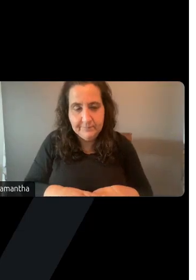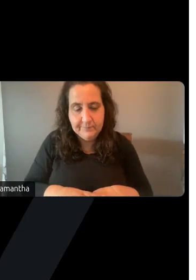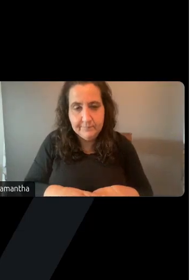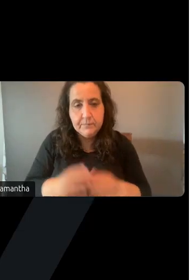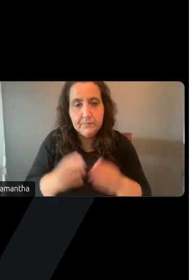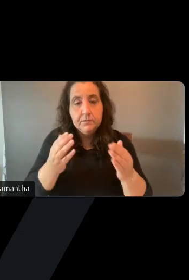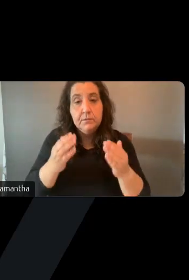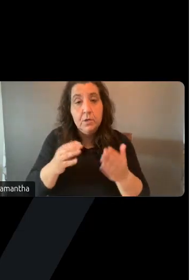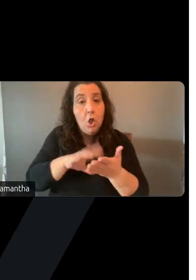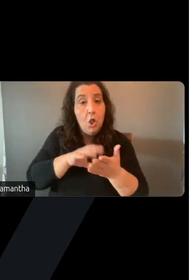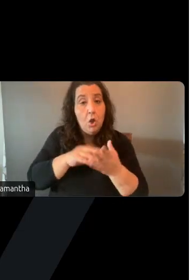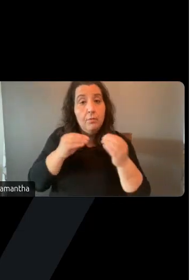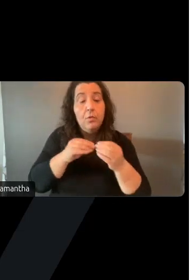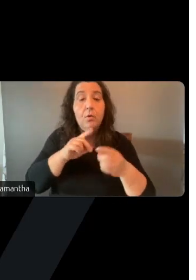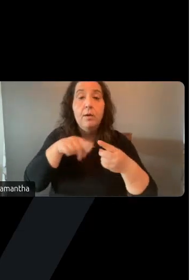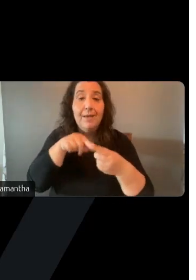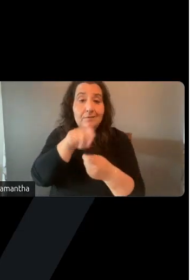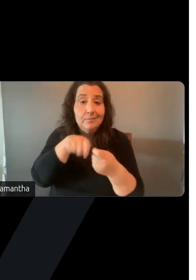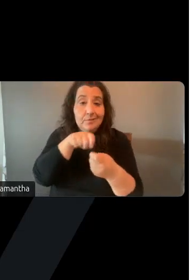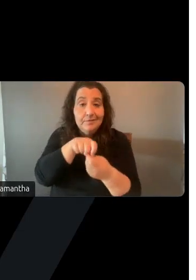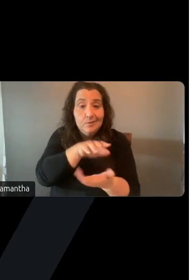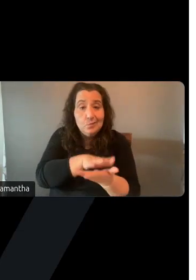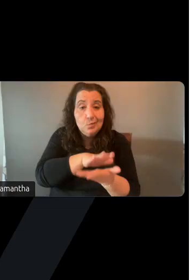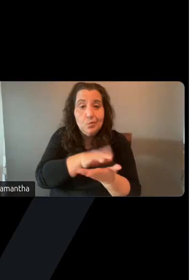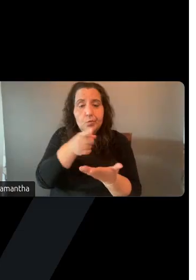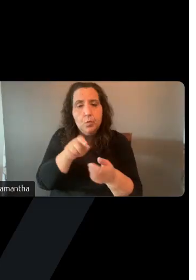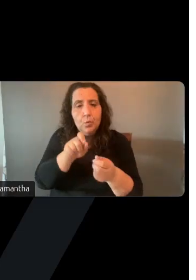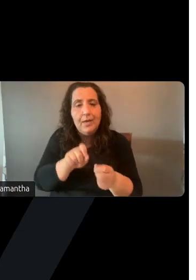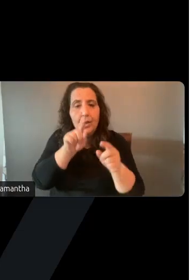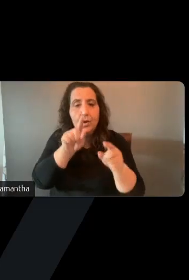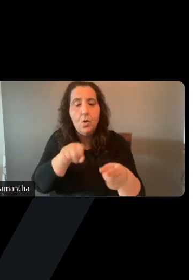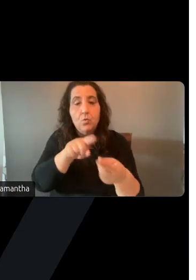To learn more about specific schools, you can go to